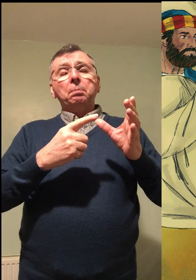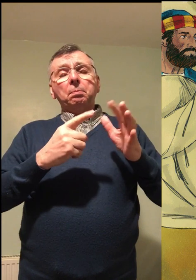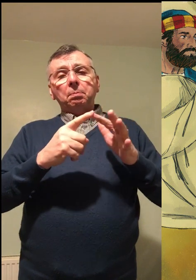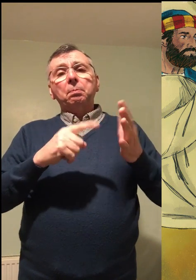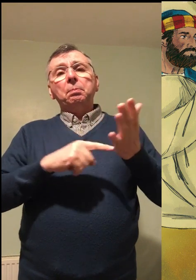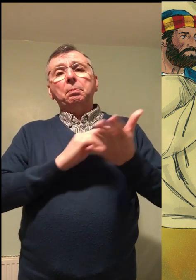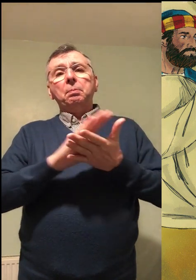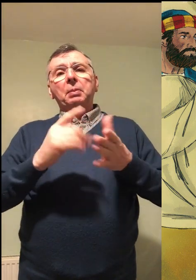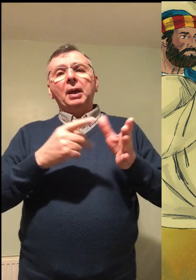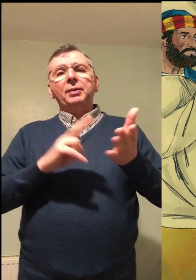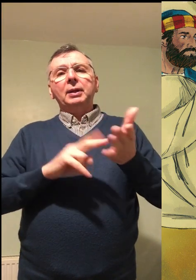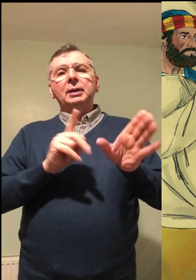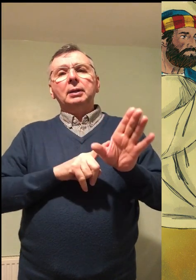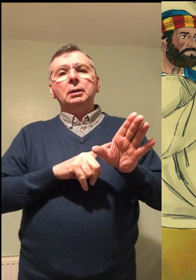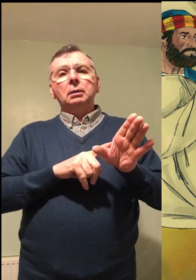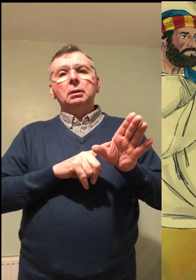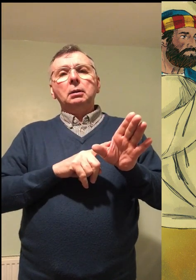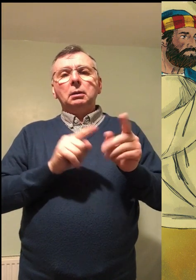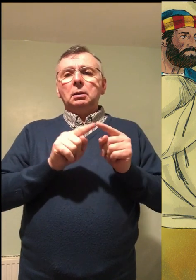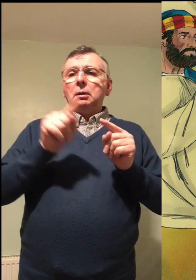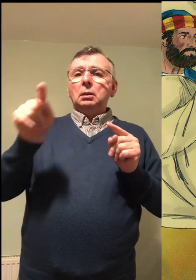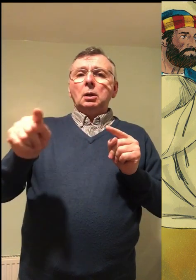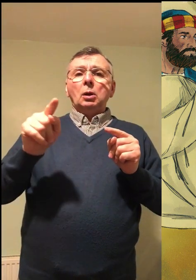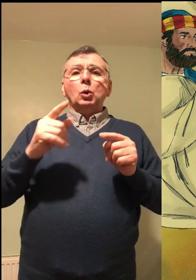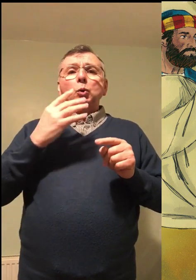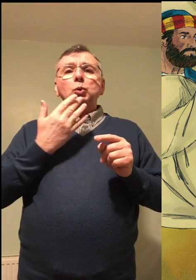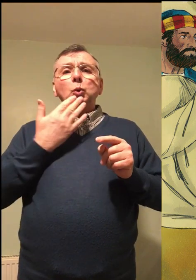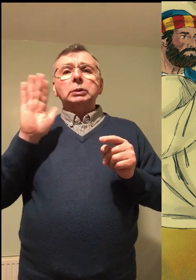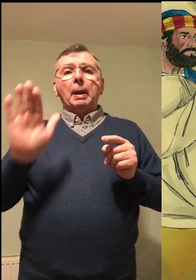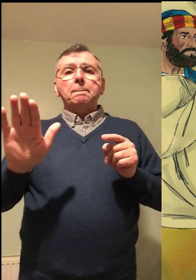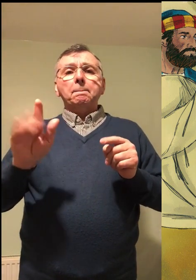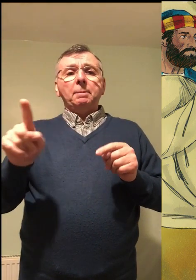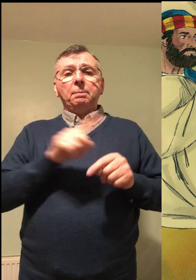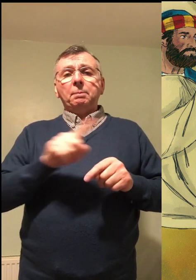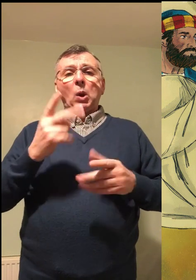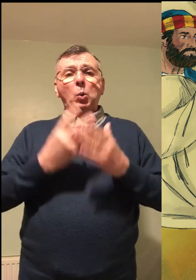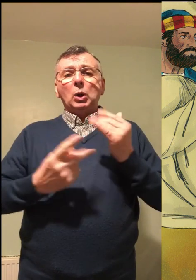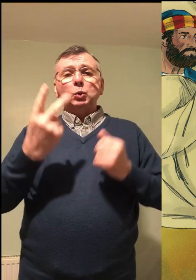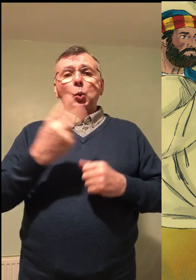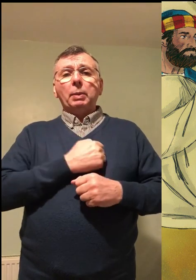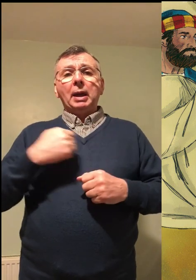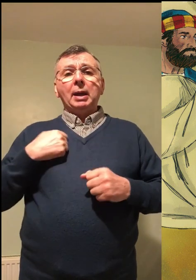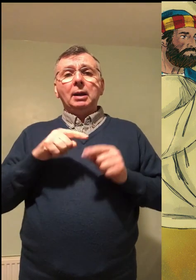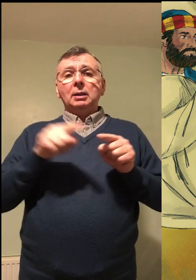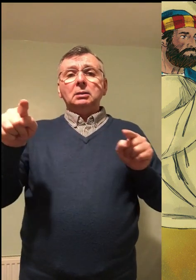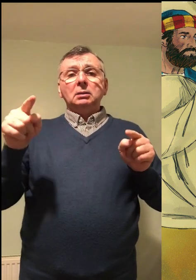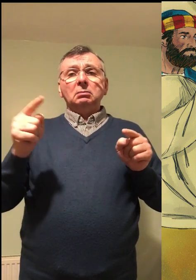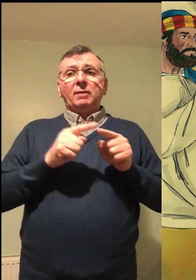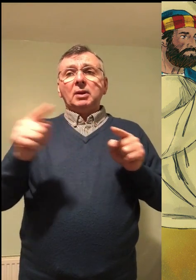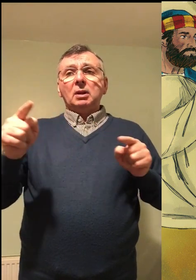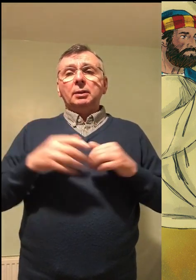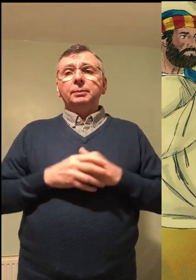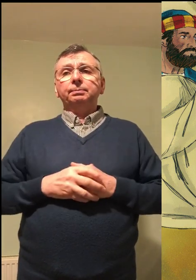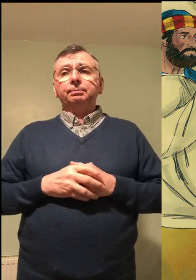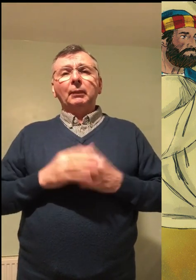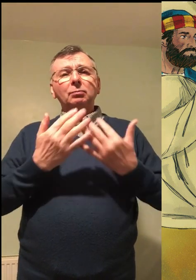4 days. Now Bethany was less than 2 miles from Jerusalem, and